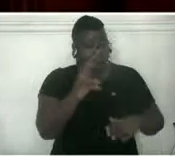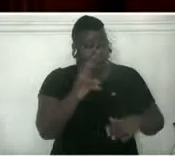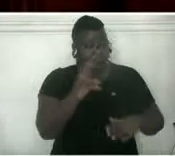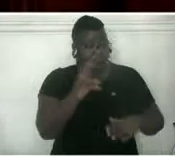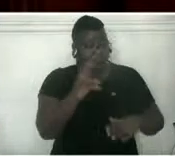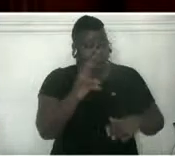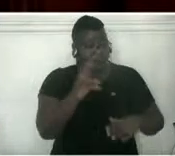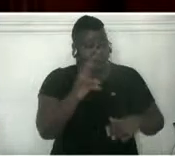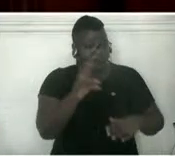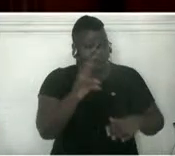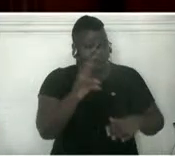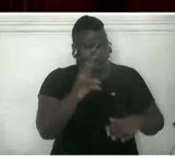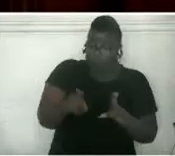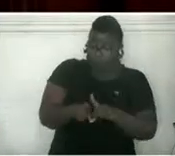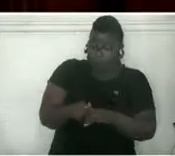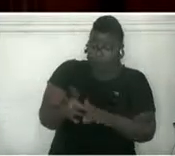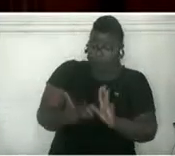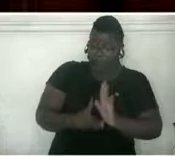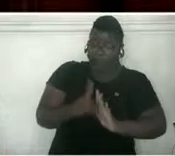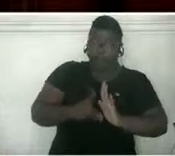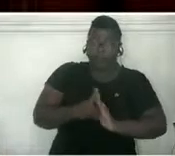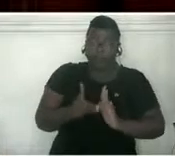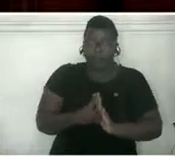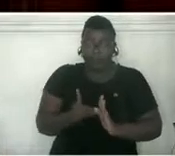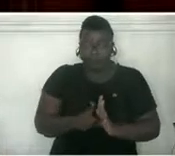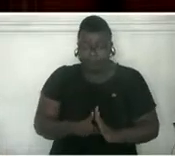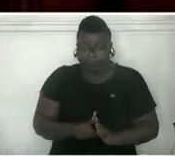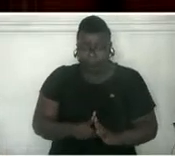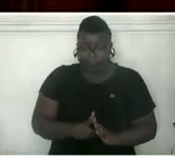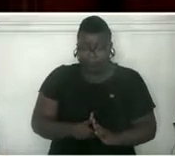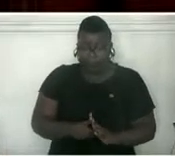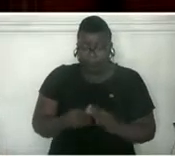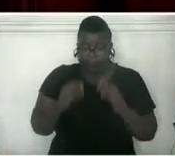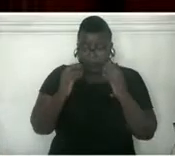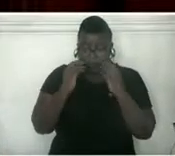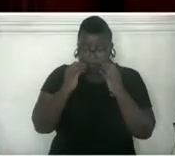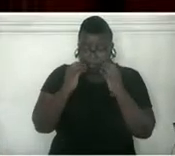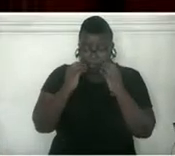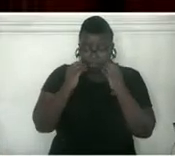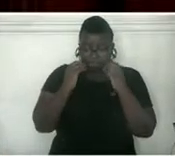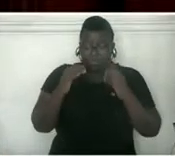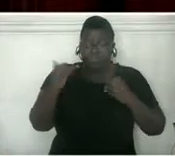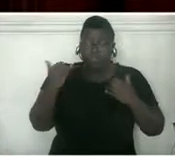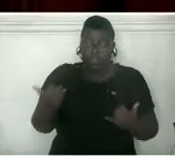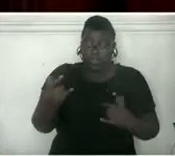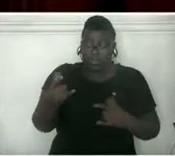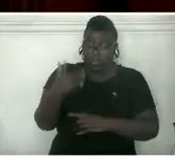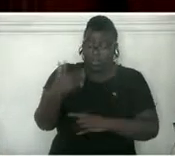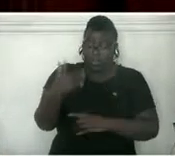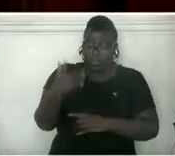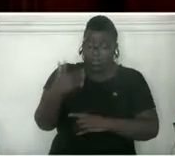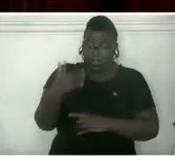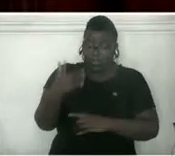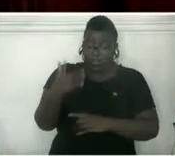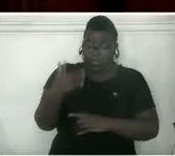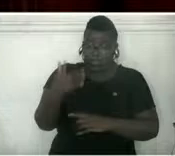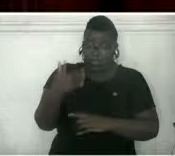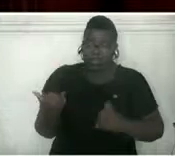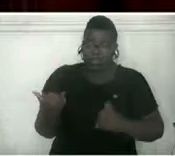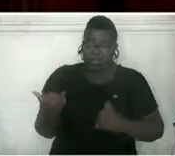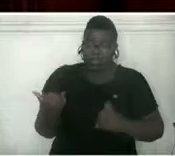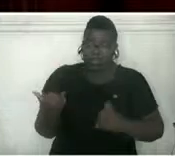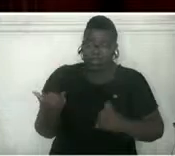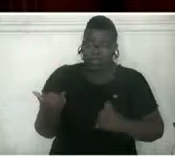capable and ethical developmental state. As we present this address, we call on all people